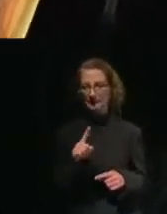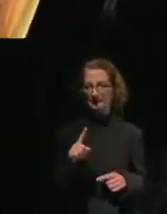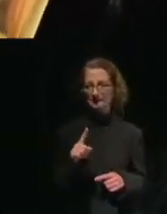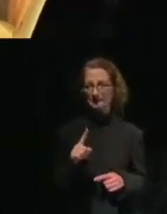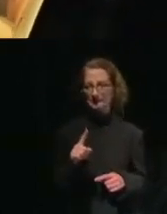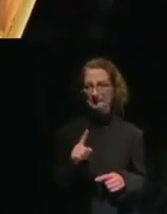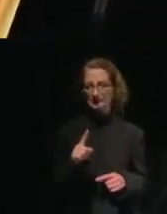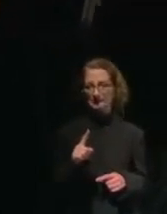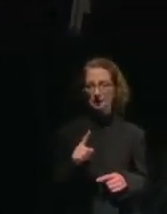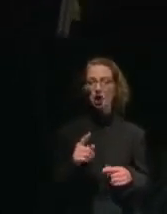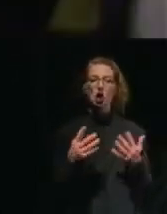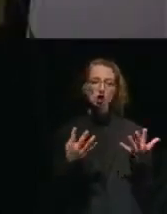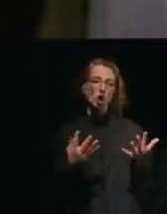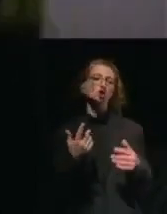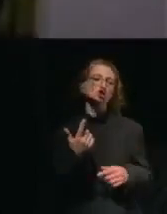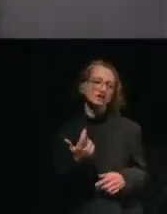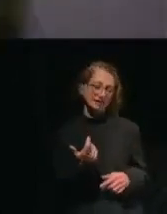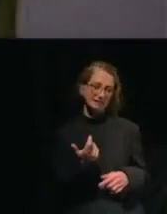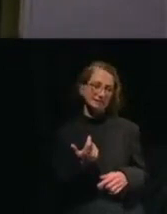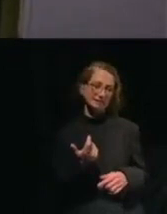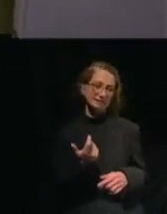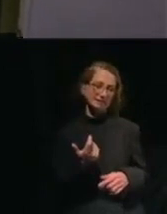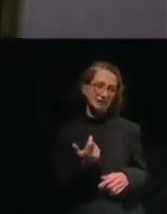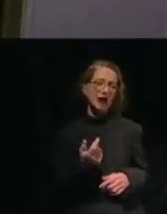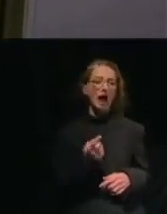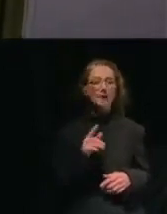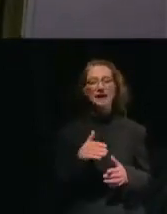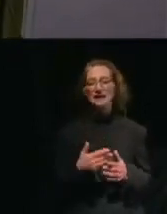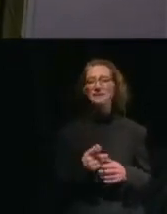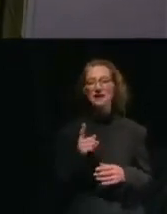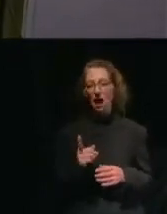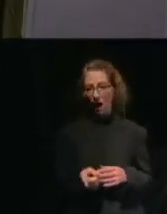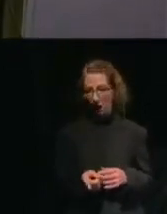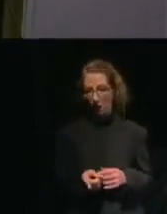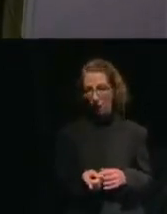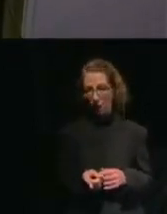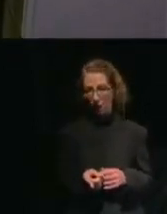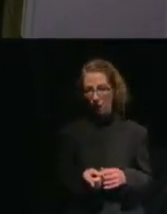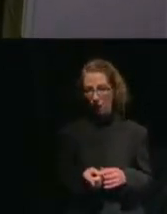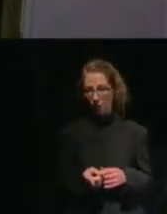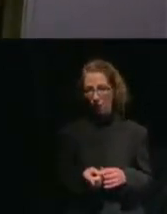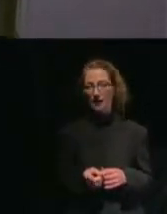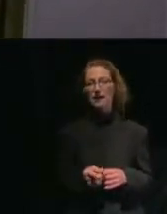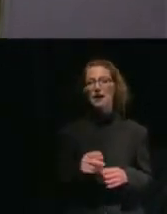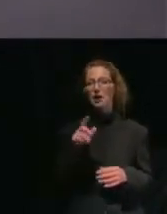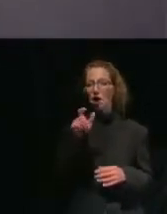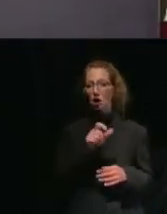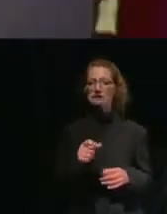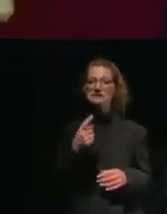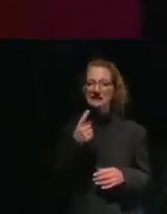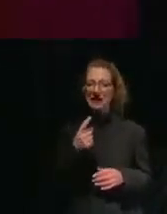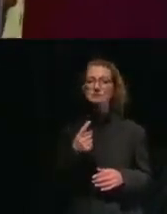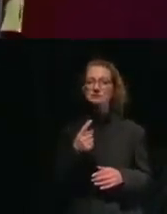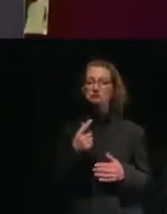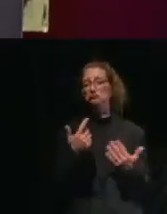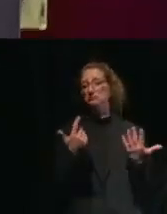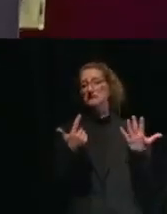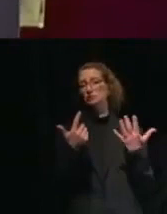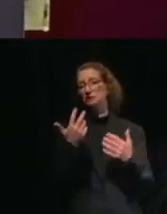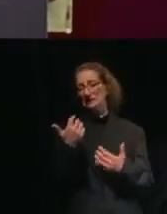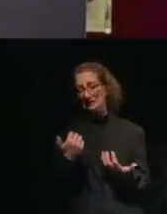but also people who've reached legal age of retirement, with a category of 66 to 74, about 3%.